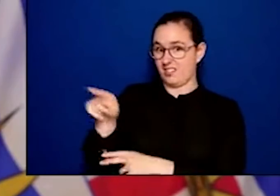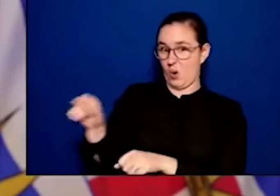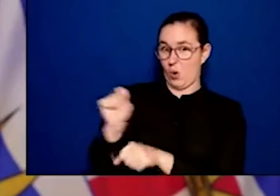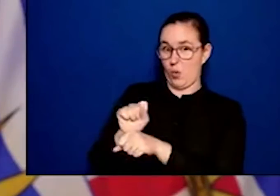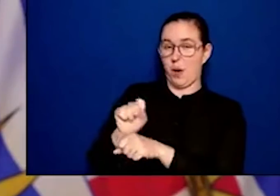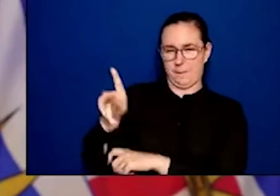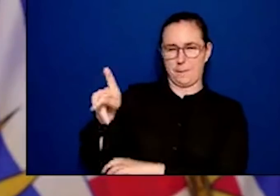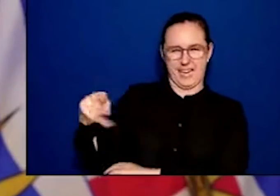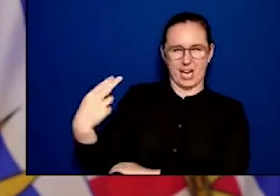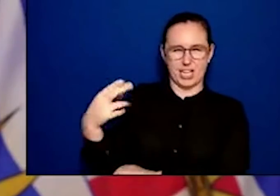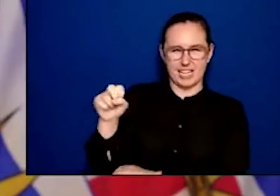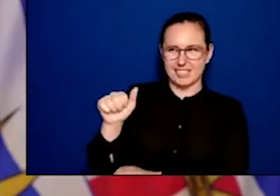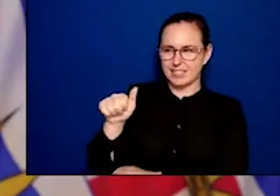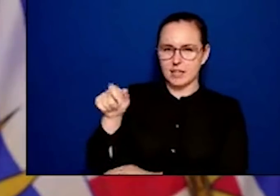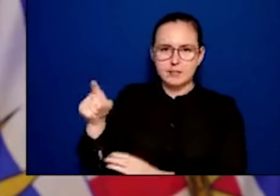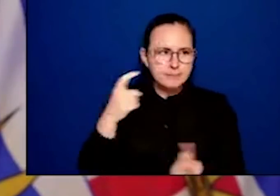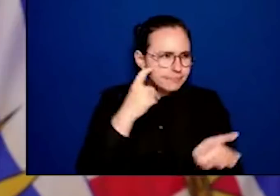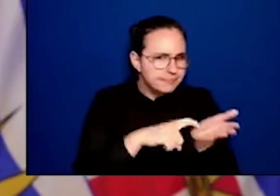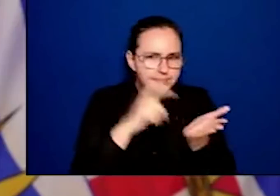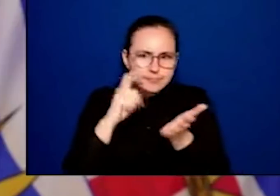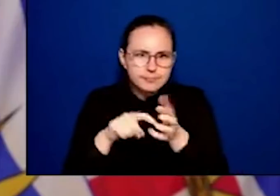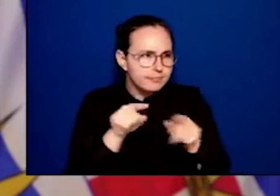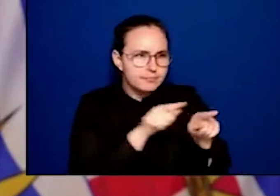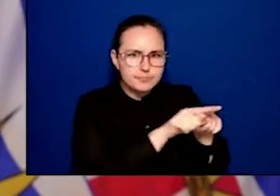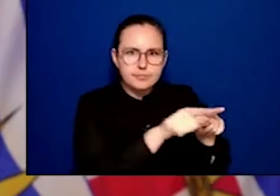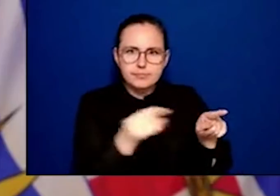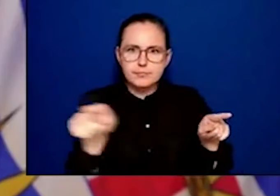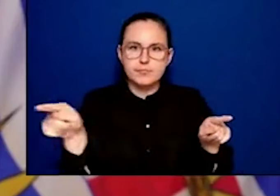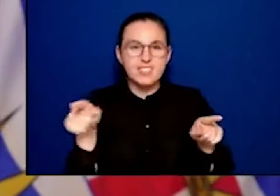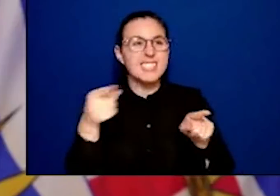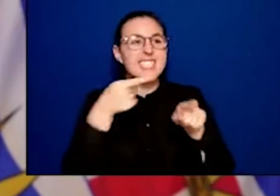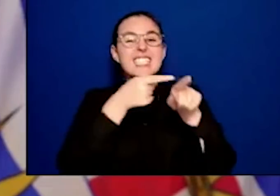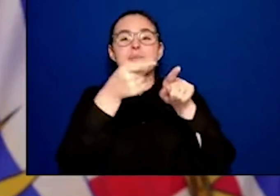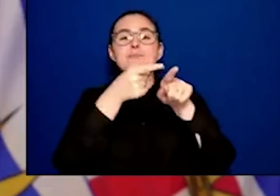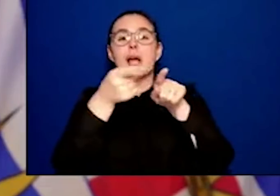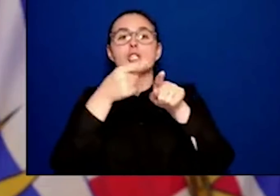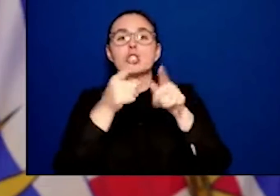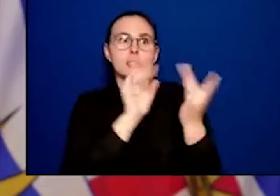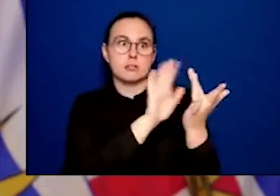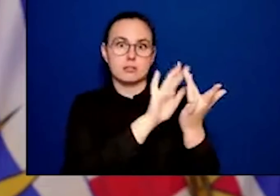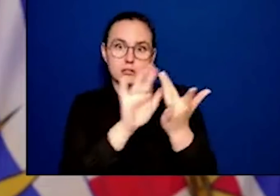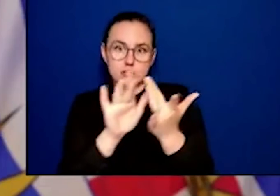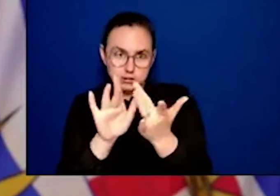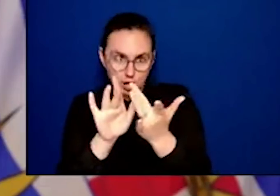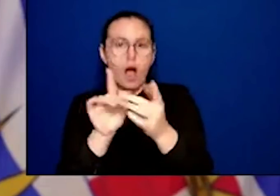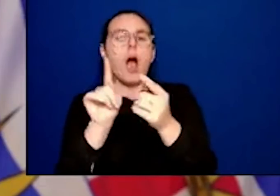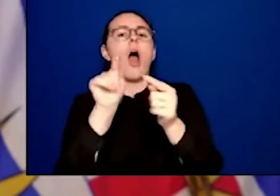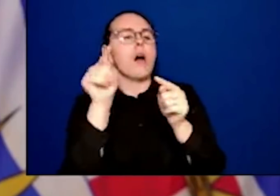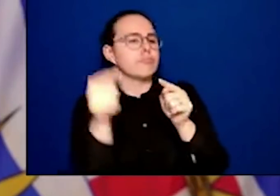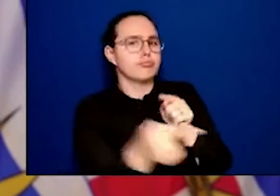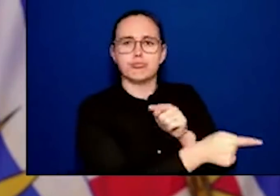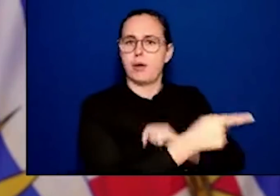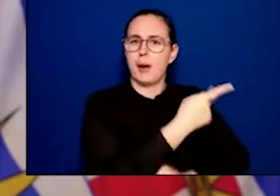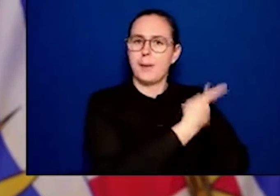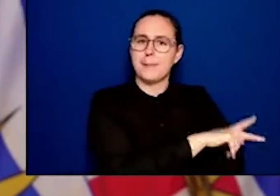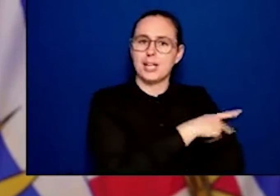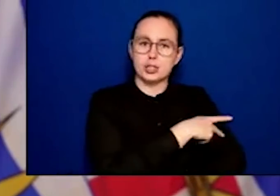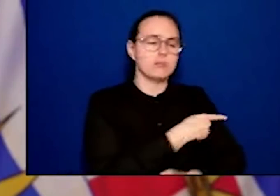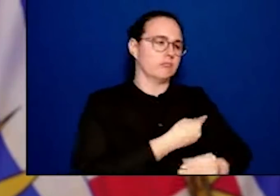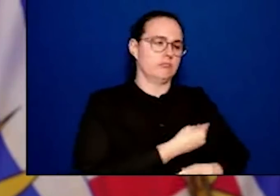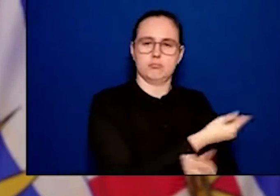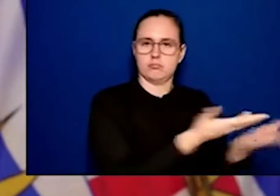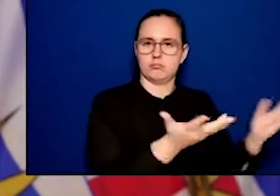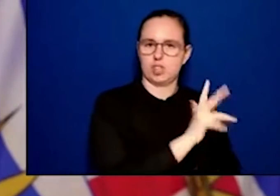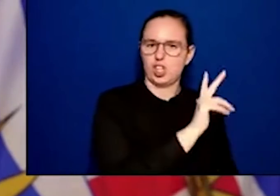are receiving these types of therapies, and you'll receive an invite from us in the next few days. In addition, people who